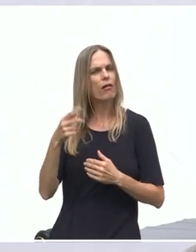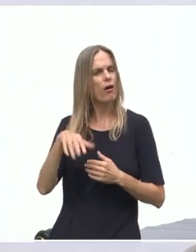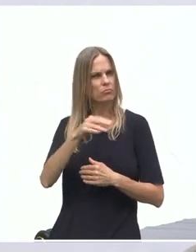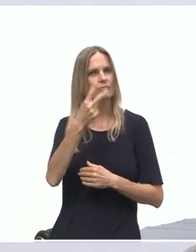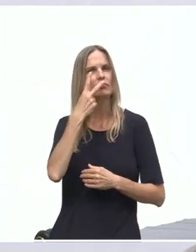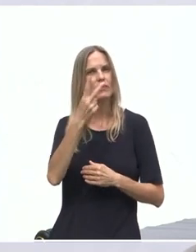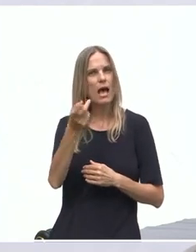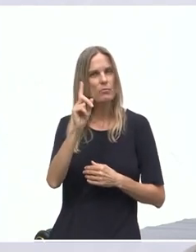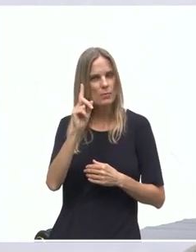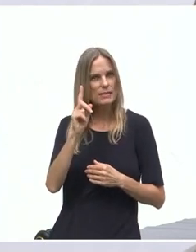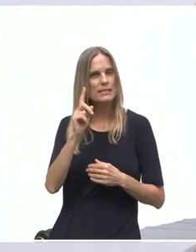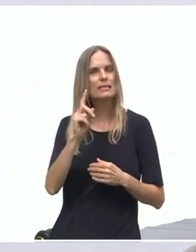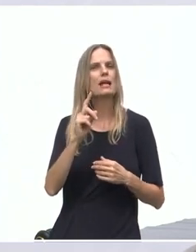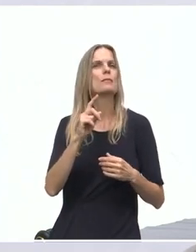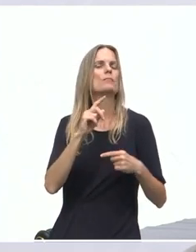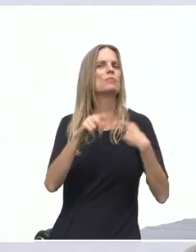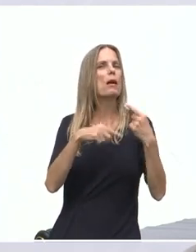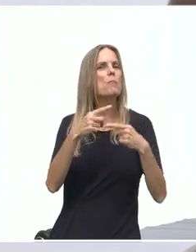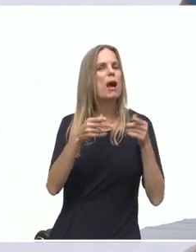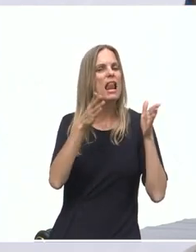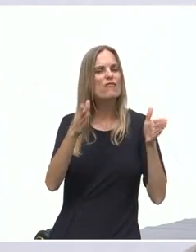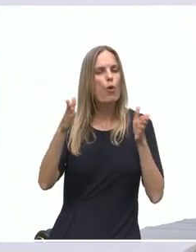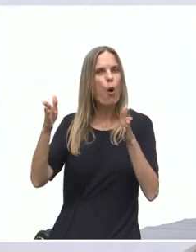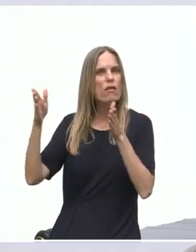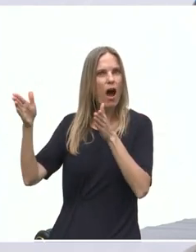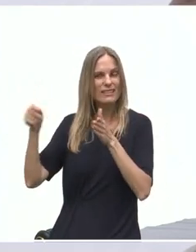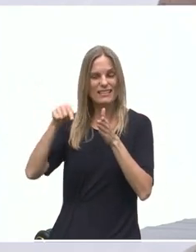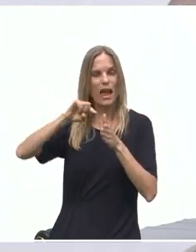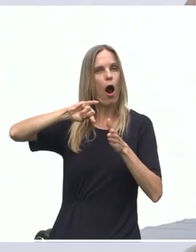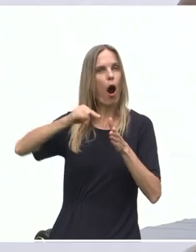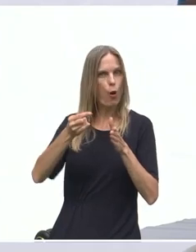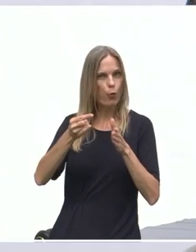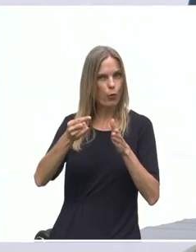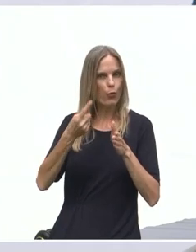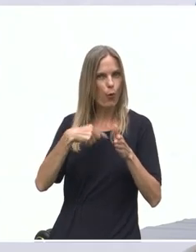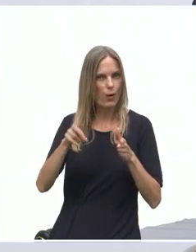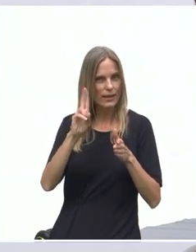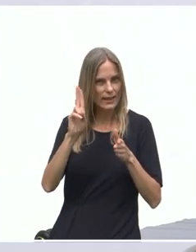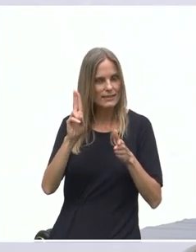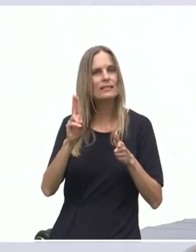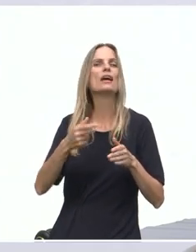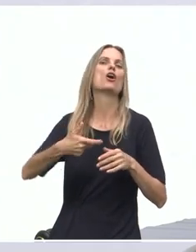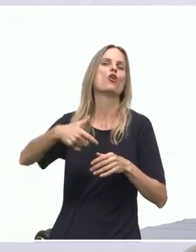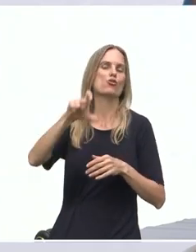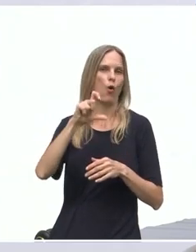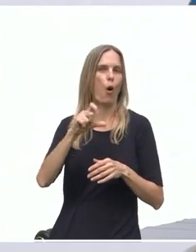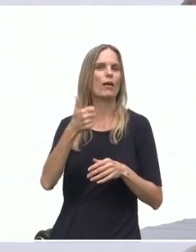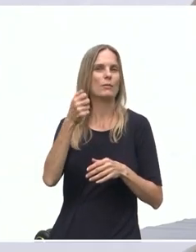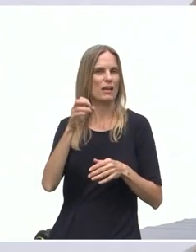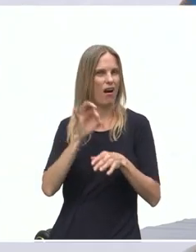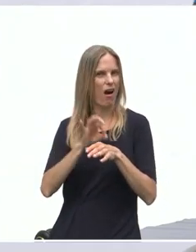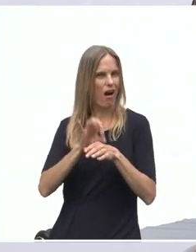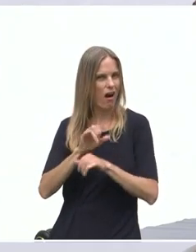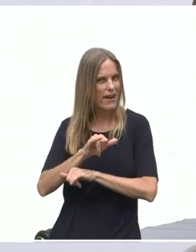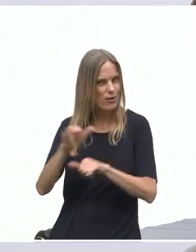are having more sexually transmitted diseases still. They had more abortions. They raped and